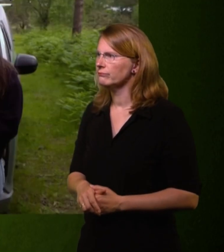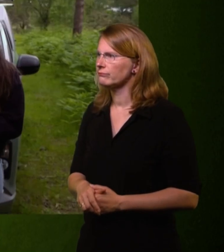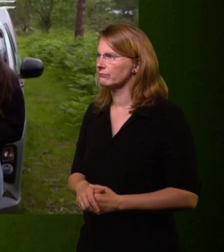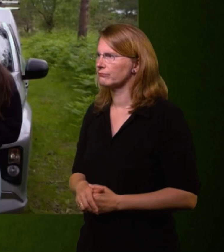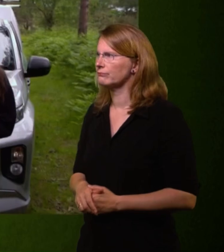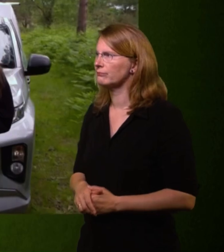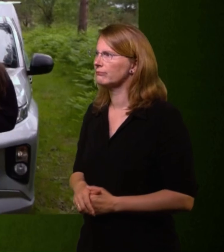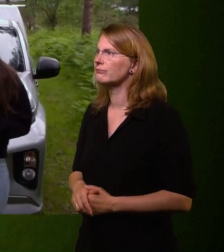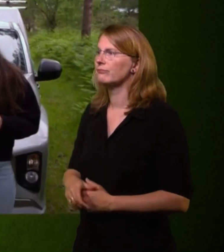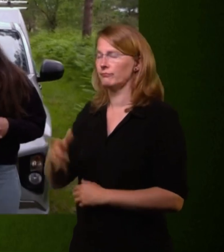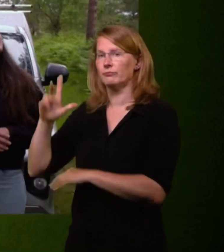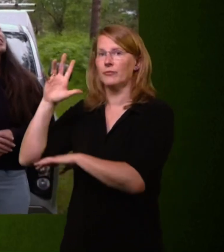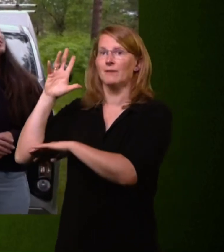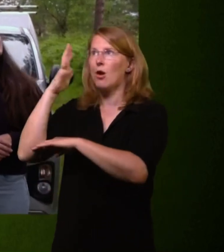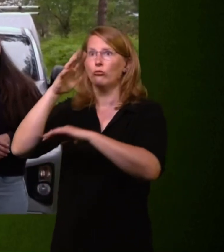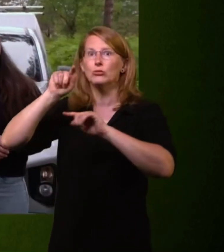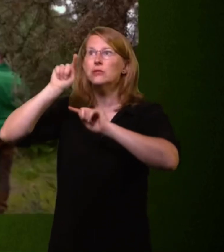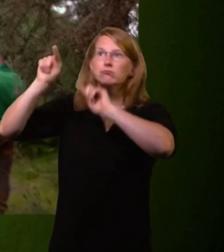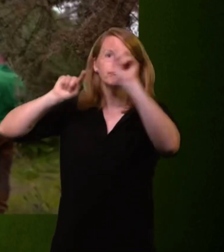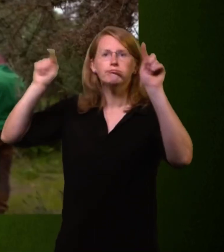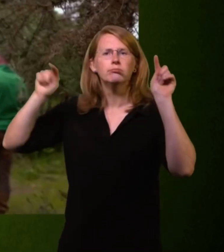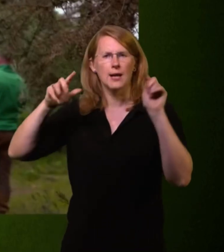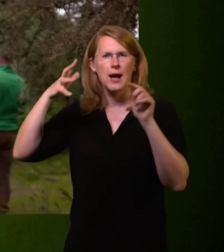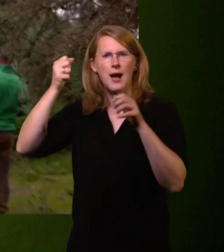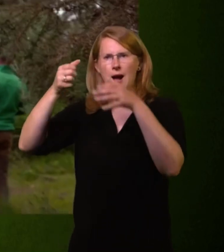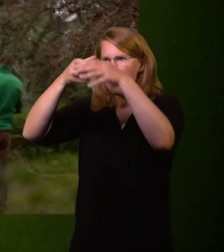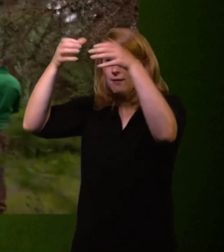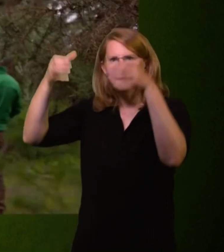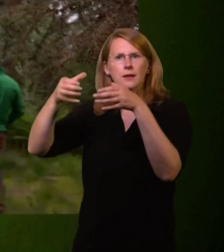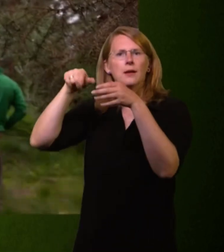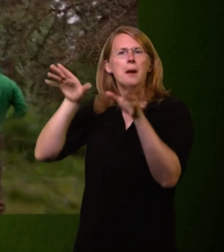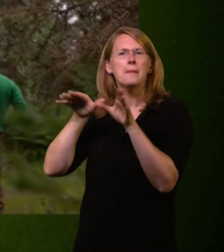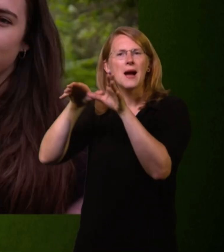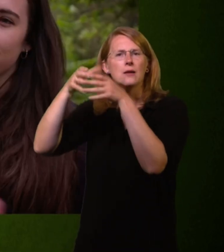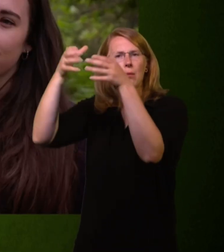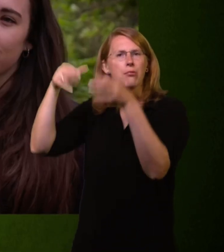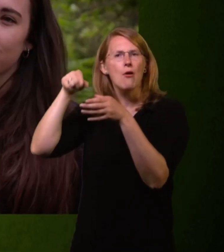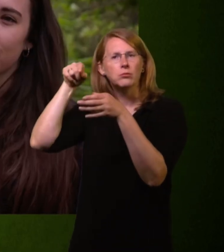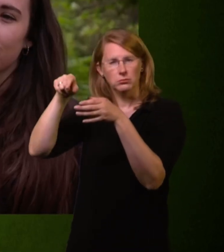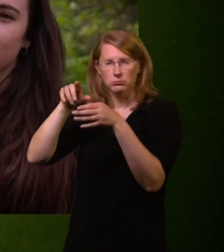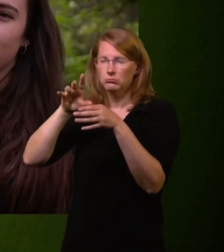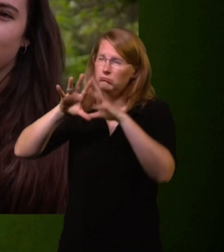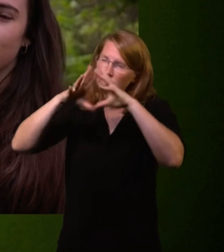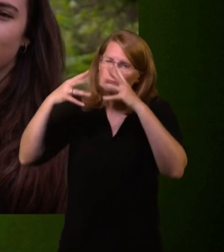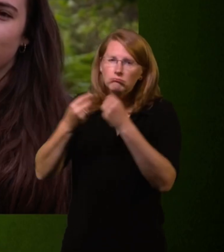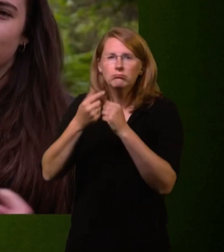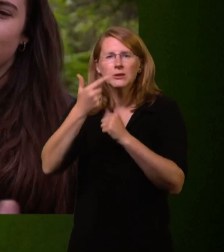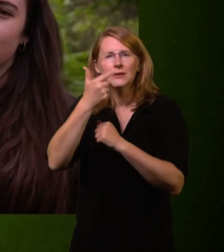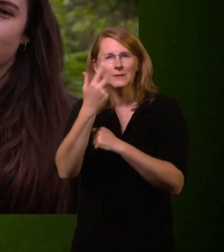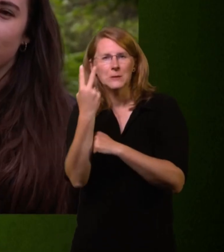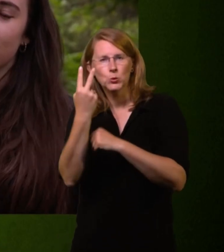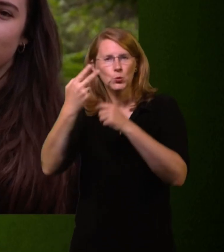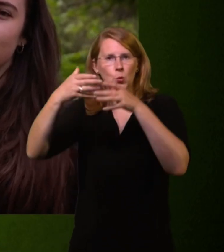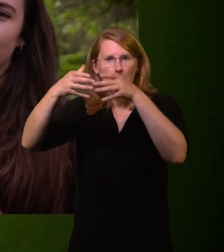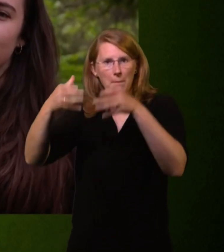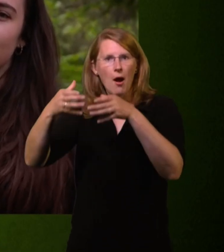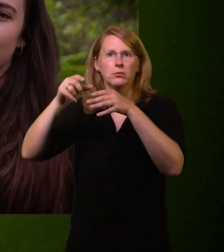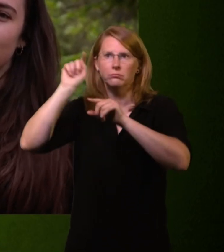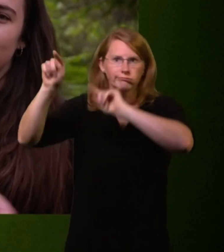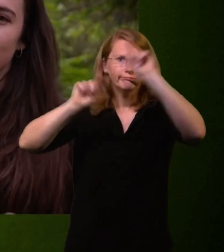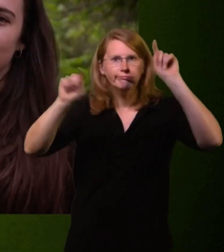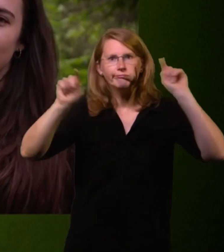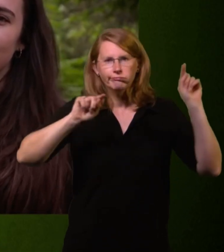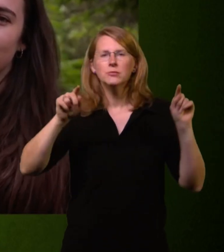This is one of the bat box schemes that we've got. There's 72 boxes in total. There's a lot of work to do. We will go through